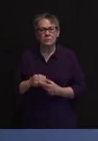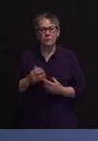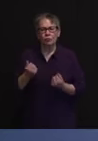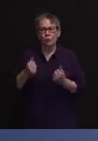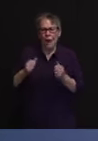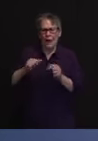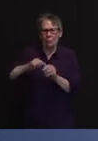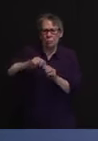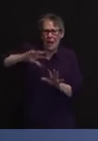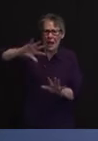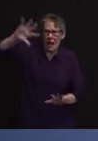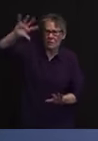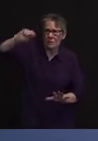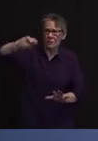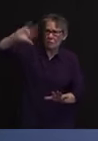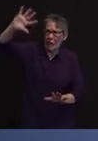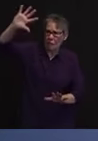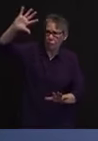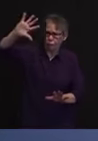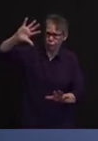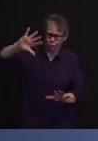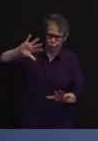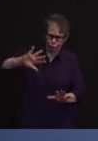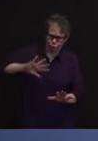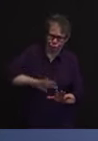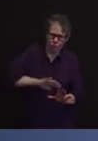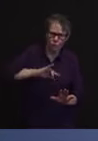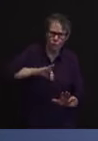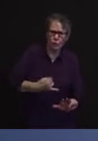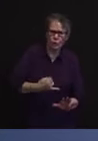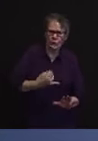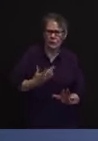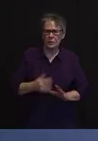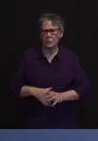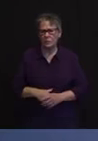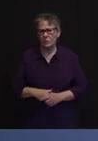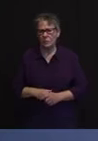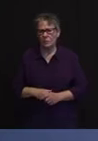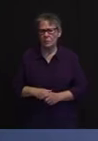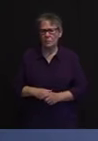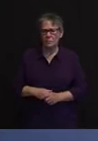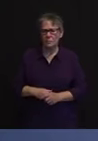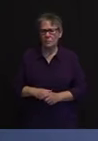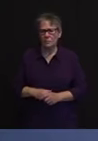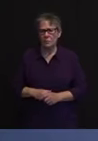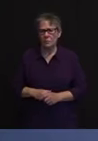approach, no institution should have to resort to limiting access